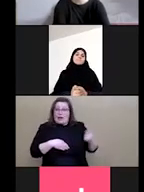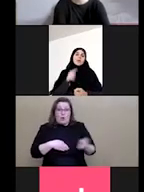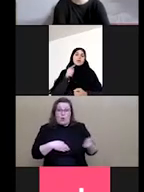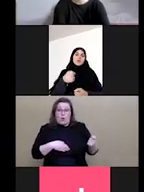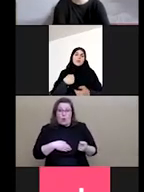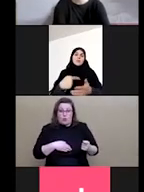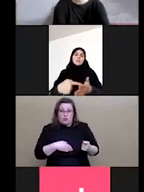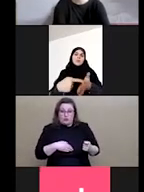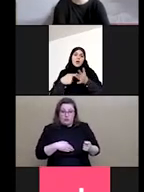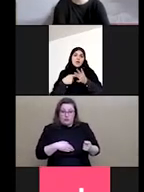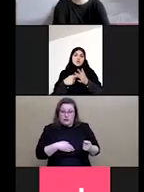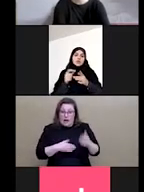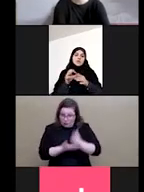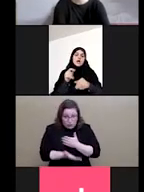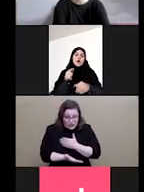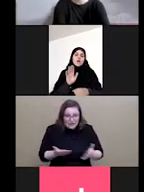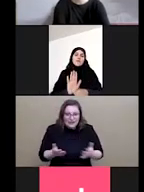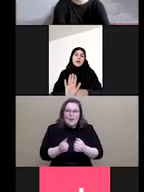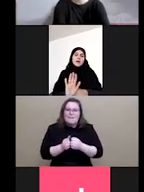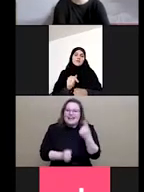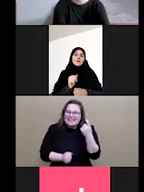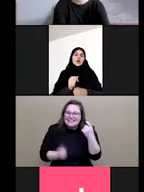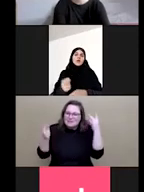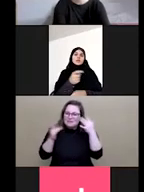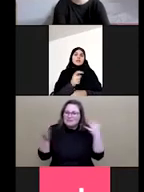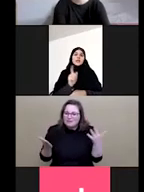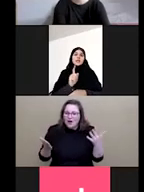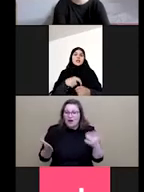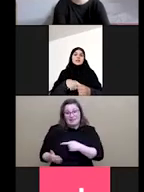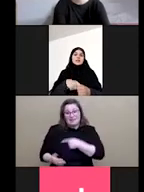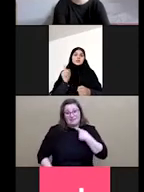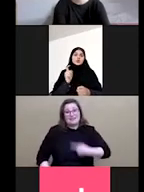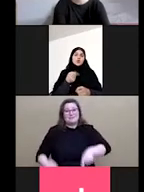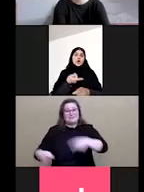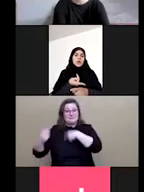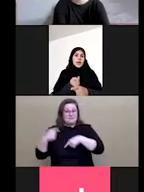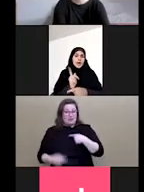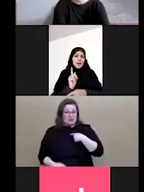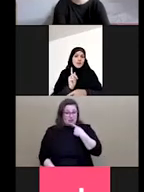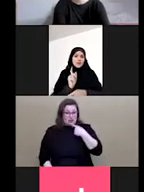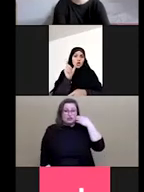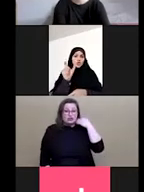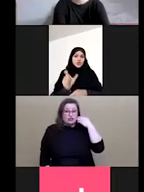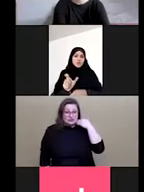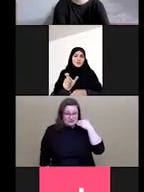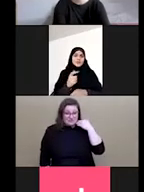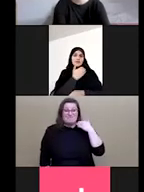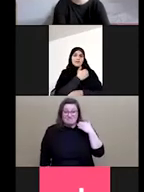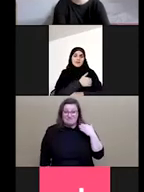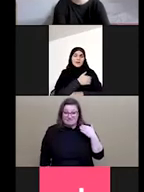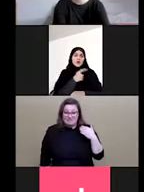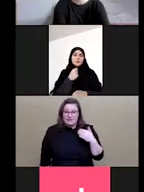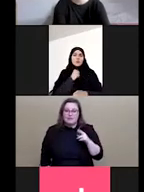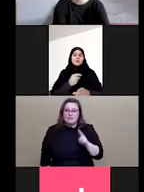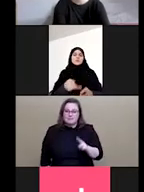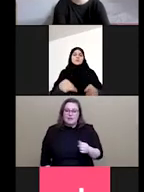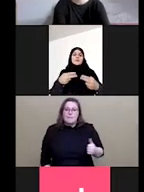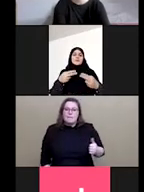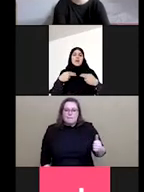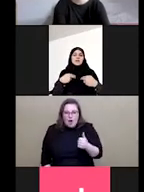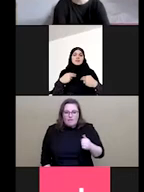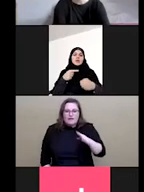with disabilities. The problem is, we go back to what we mentioned earlier, which is there need to be a number